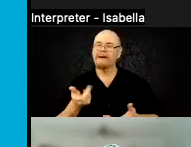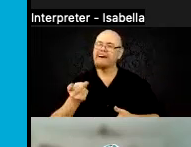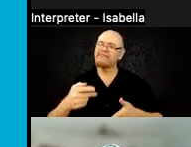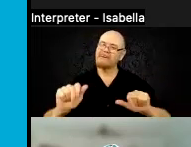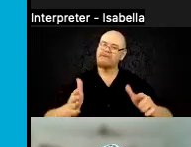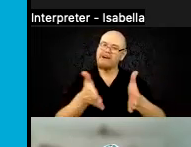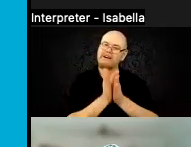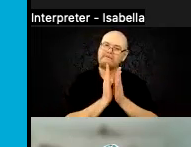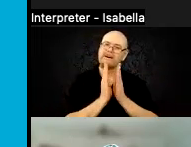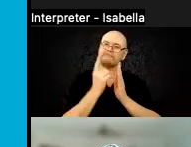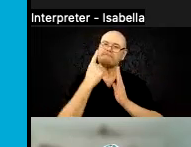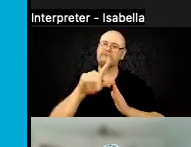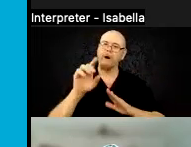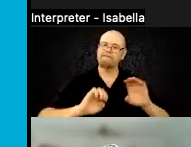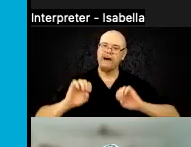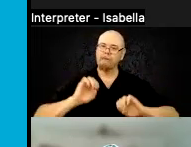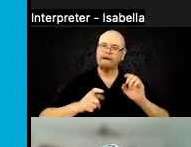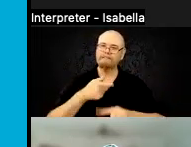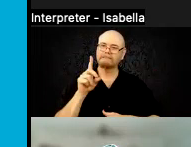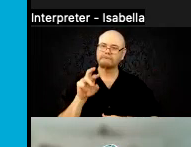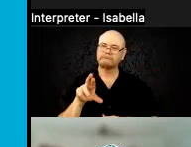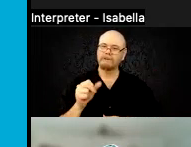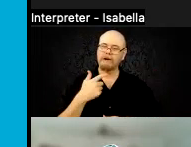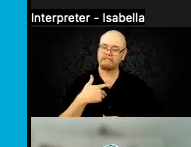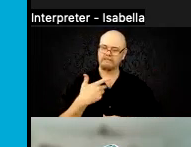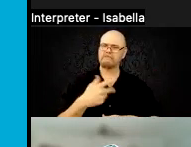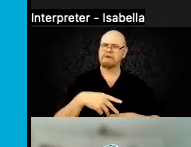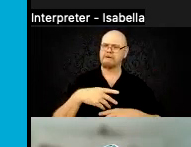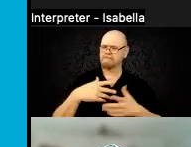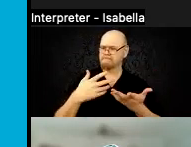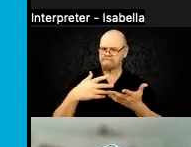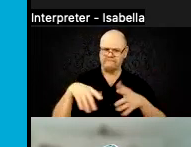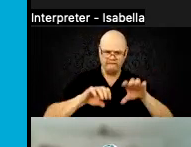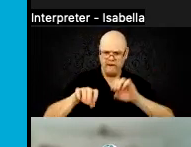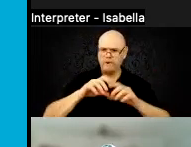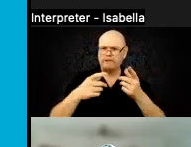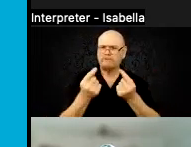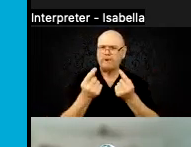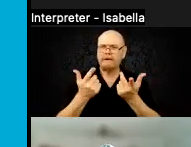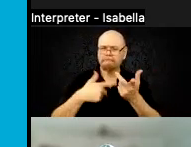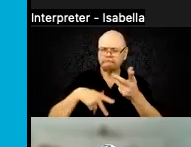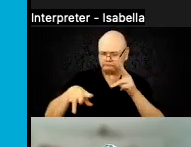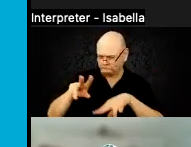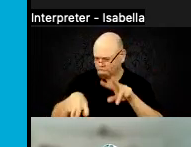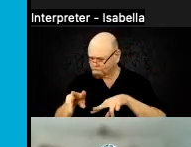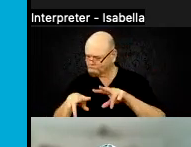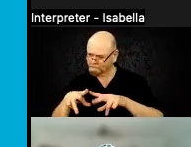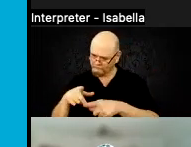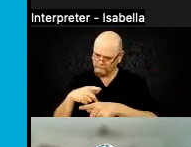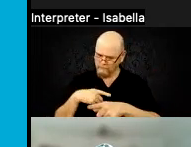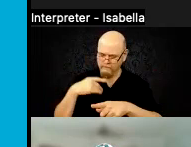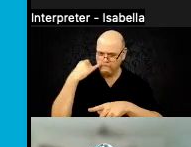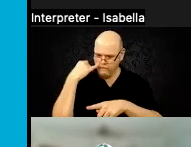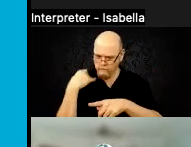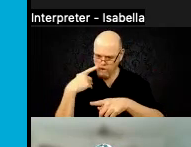vocational evaluation from DRS. Right? And those evaluations really look at an individual in different types of employment settings to